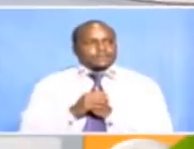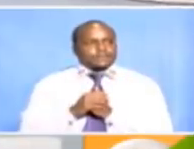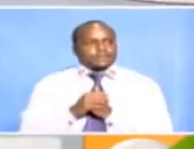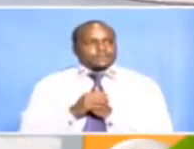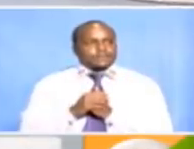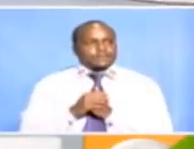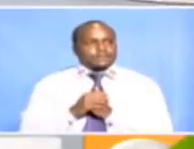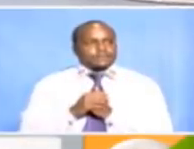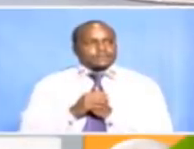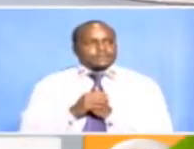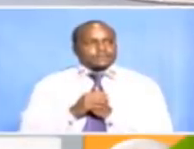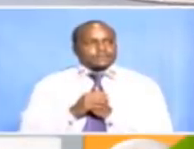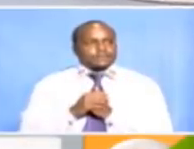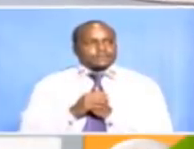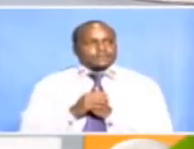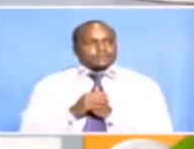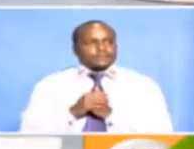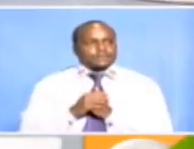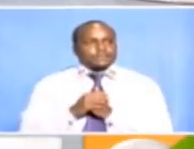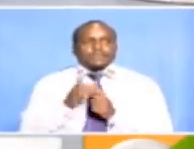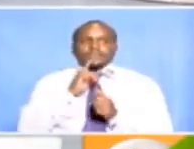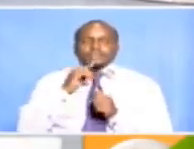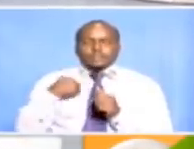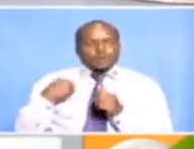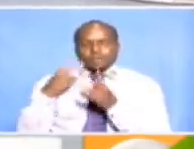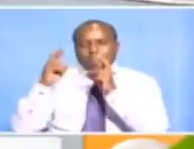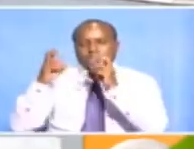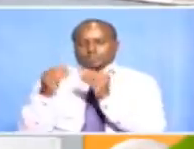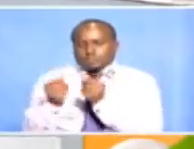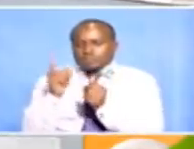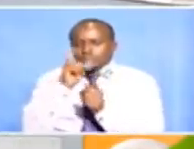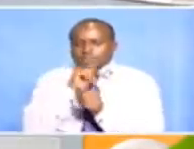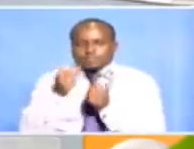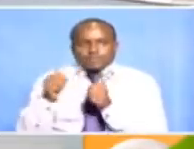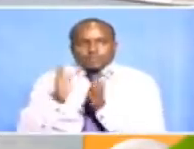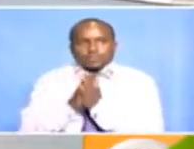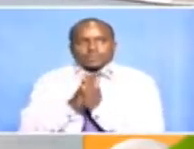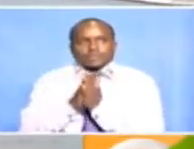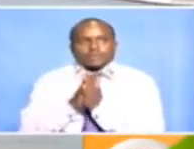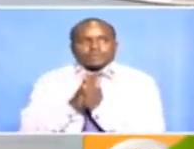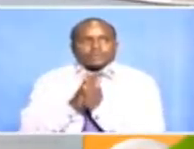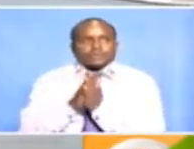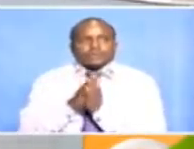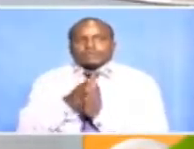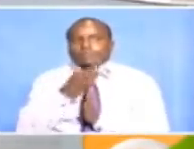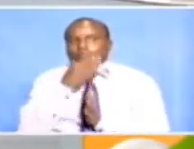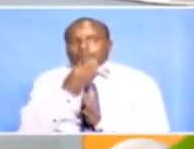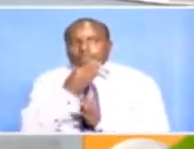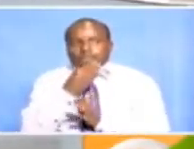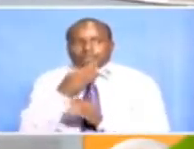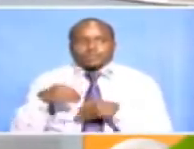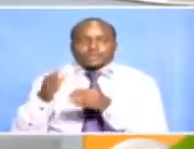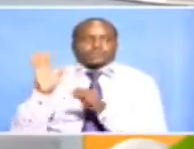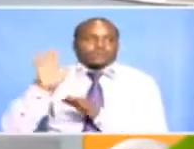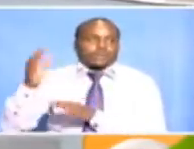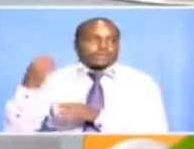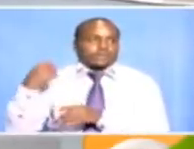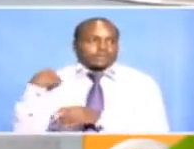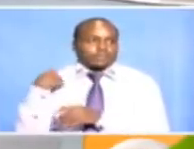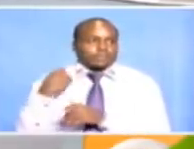Dr. Njoki, she's a psychiatrist. Mm-hmm. She says you have unresolved issues, and I'll give you her number and you can...